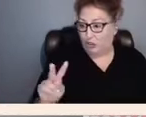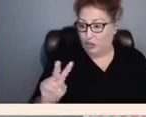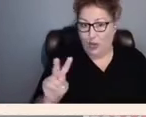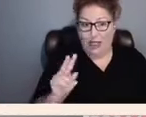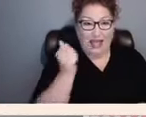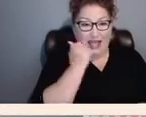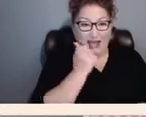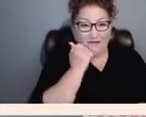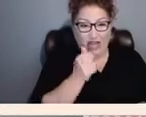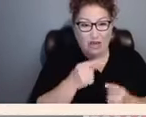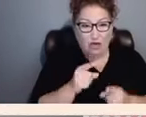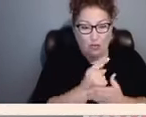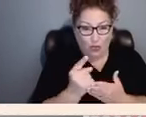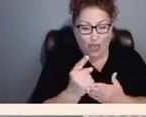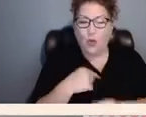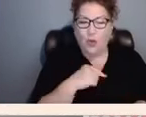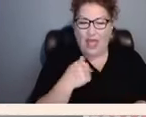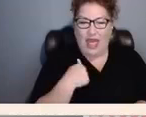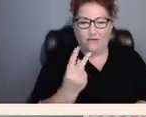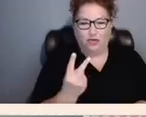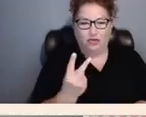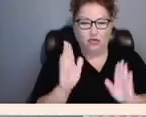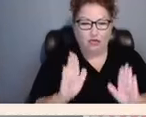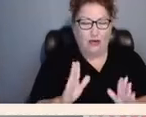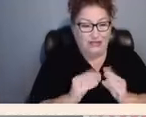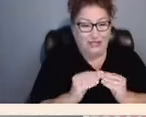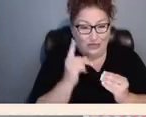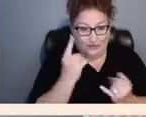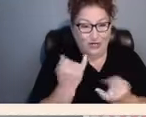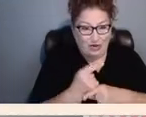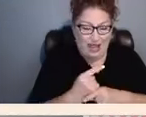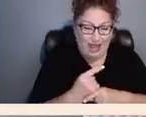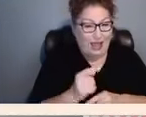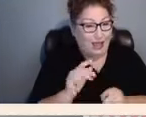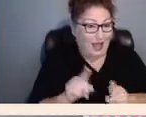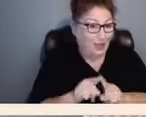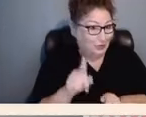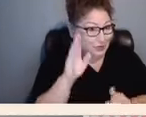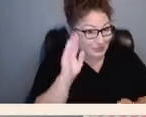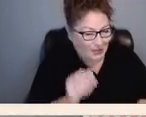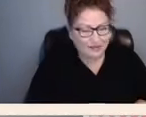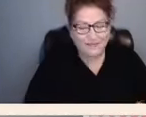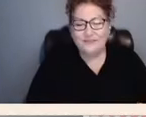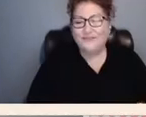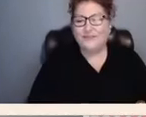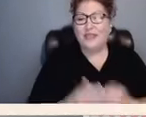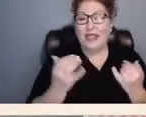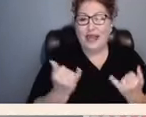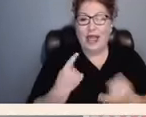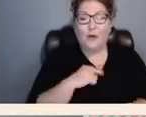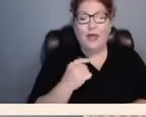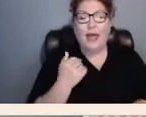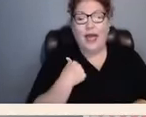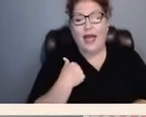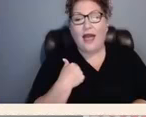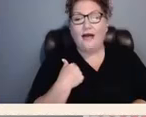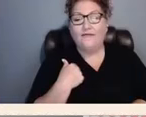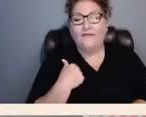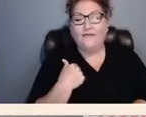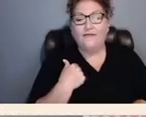have two great sessions set for today, as you would expect. Coming up now, we have a session